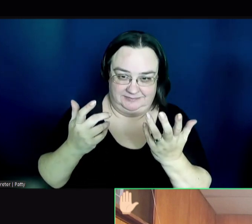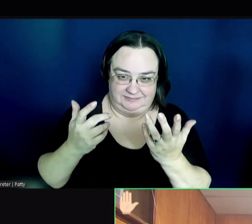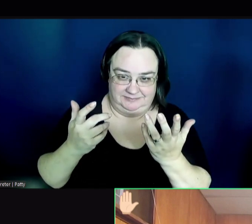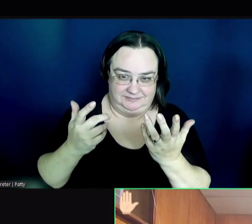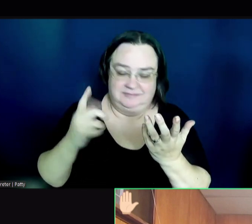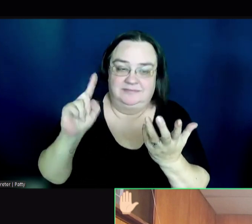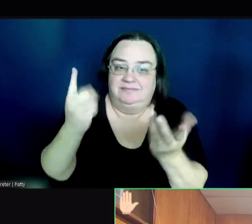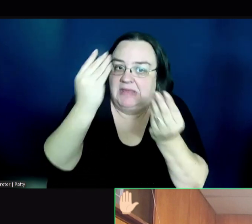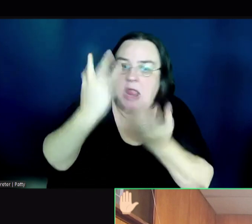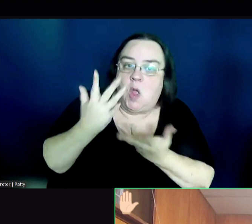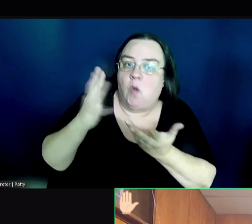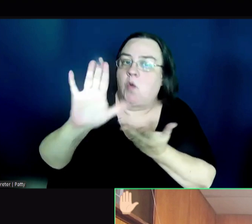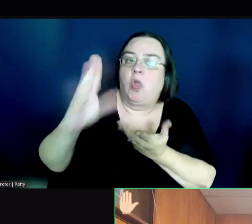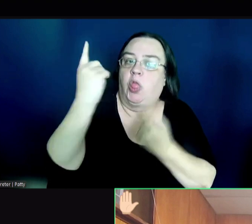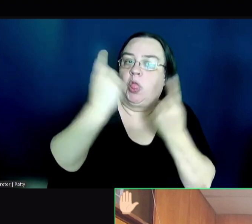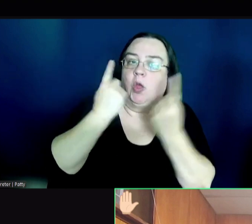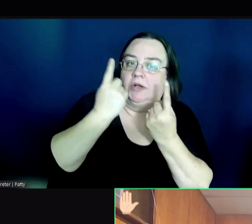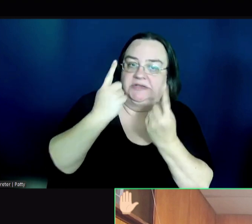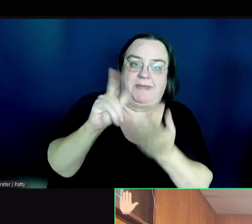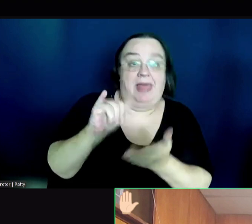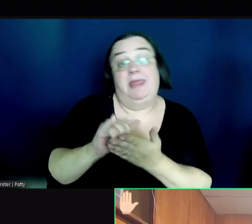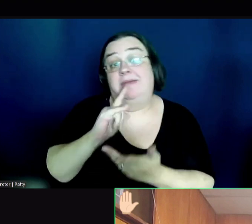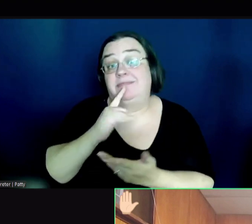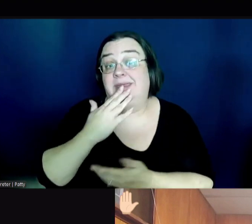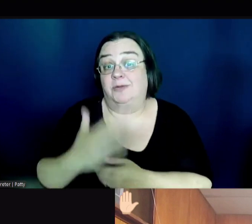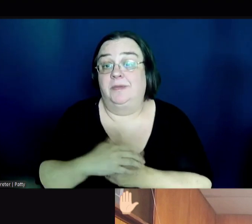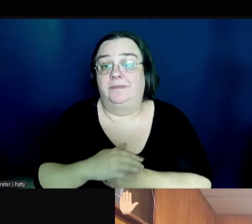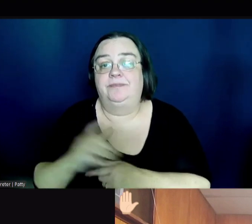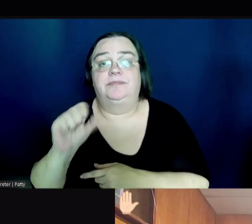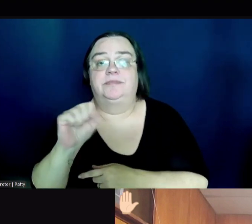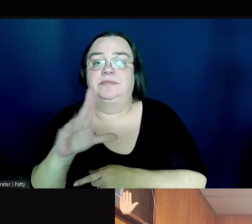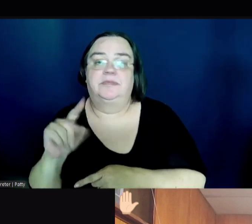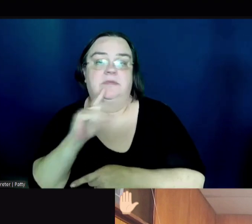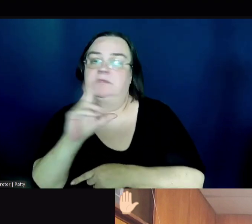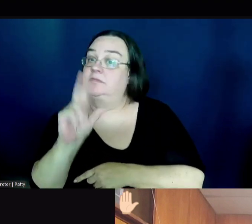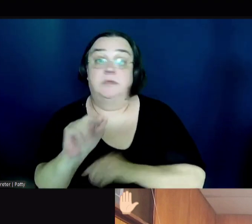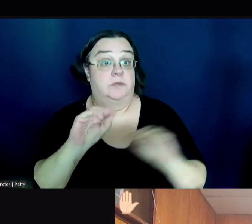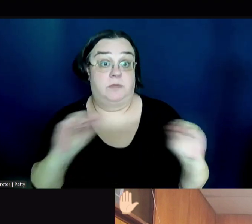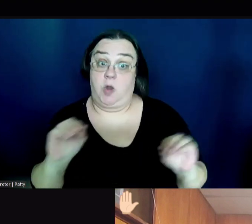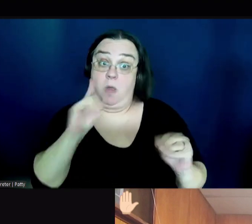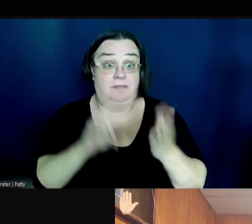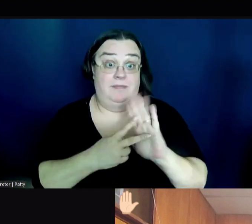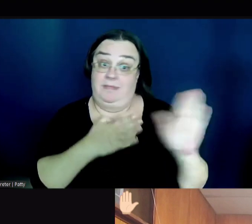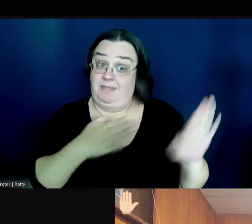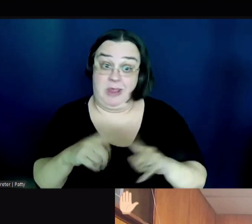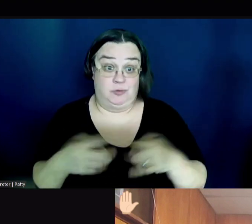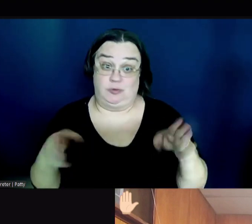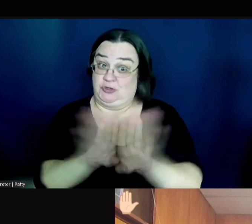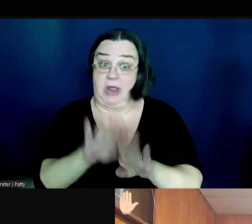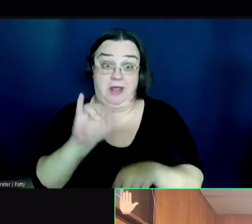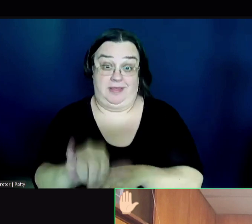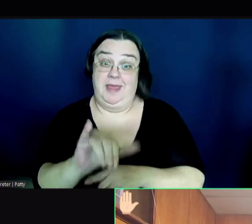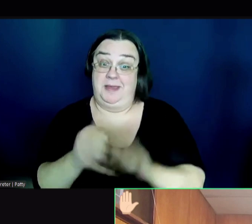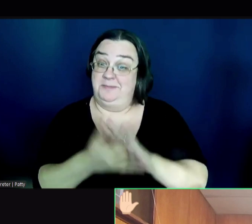let us know your thoughts on that. Thanks. We don't have any plans to shut down Cheverly Metro Station.